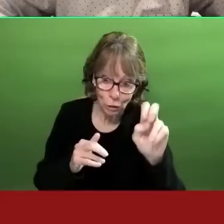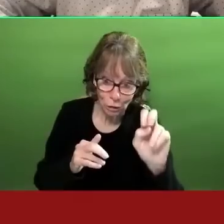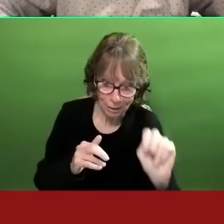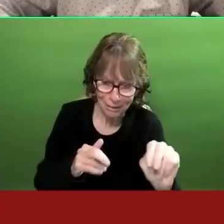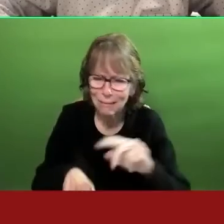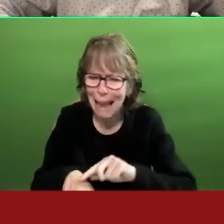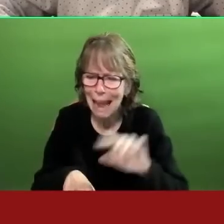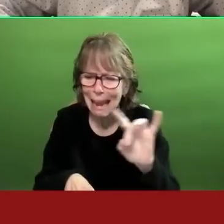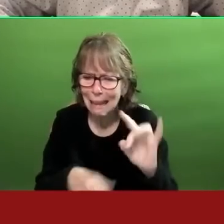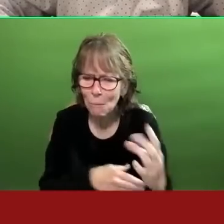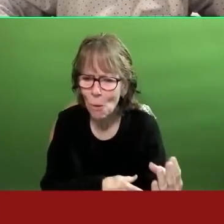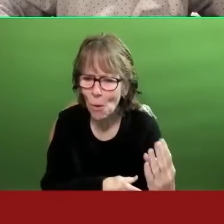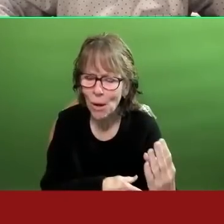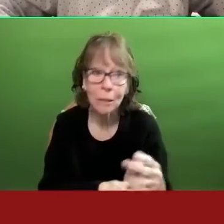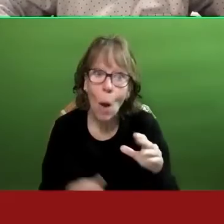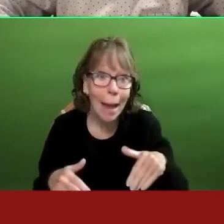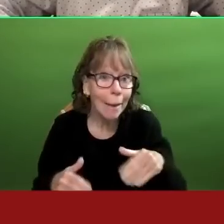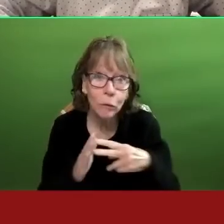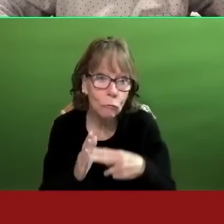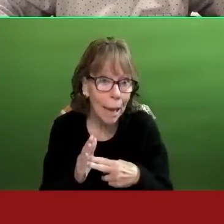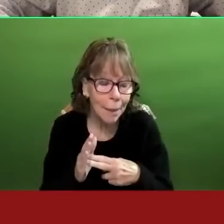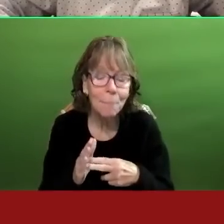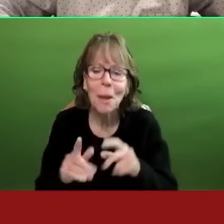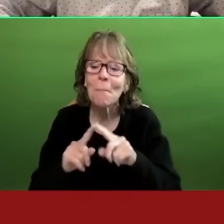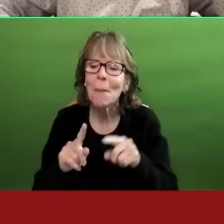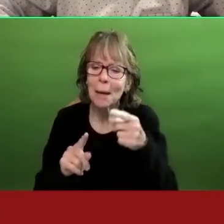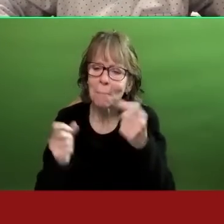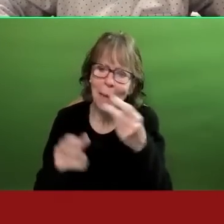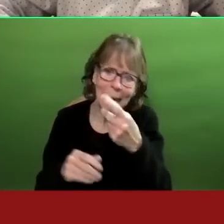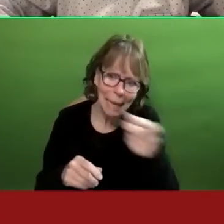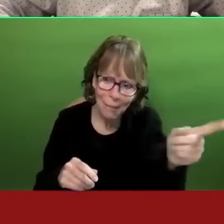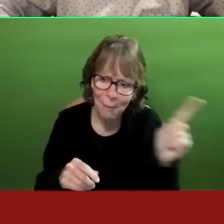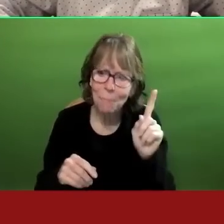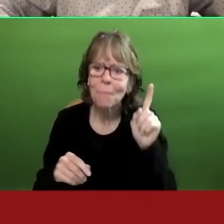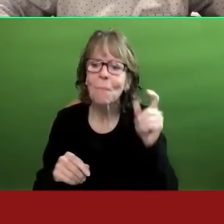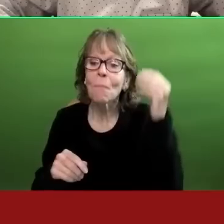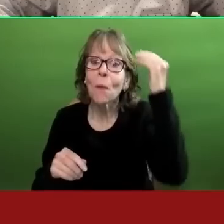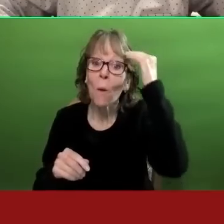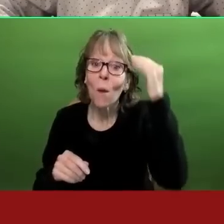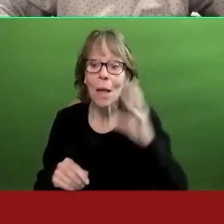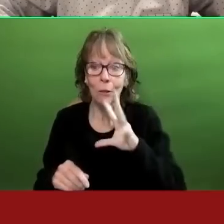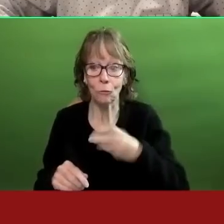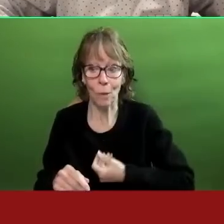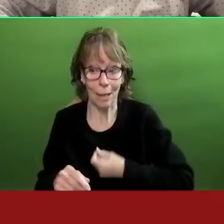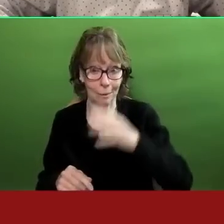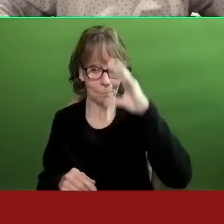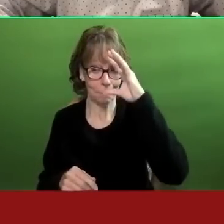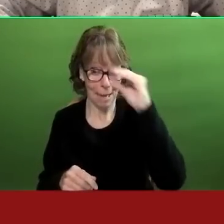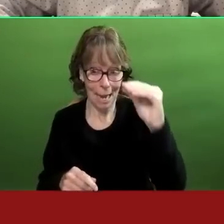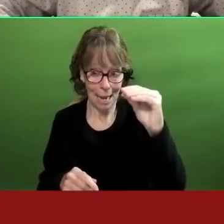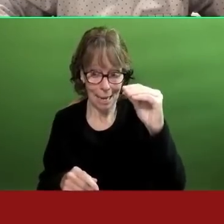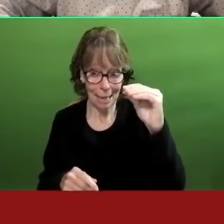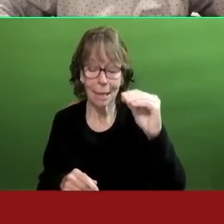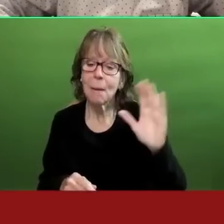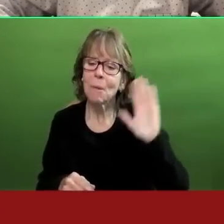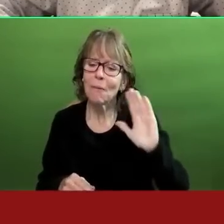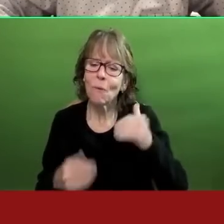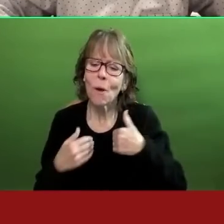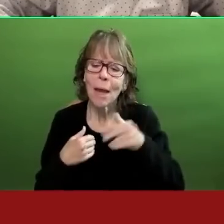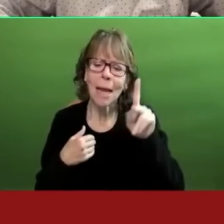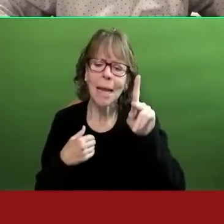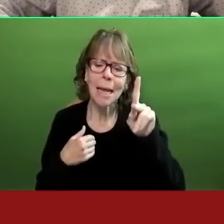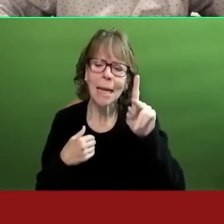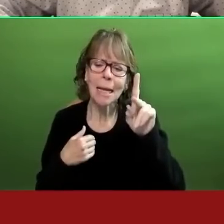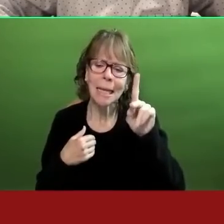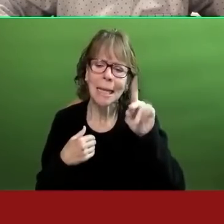and colleagues at the time were sure that transgender man in his mid-30s who had previously had kidney disease